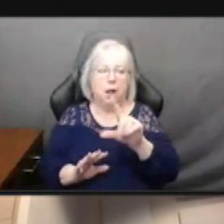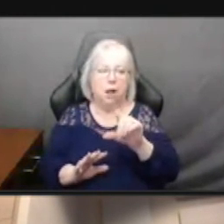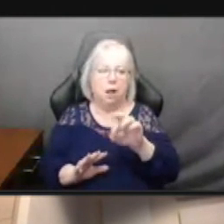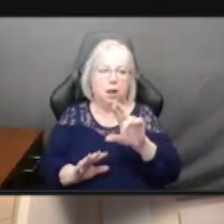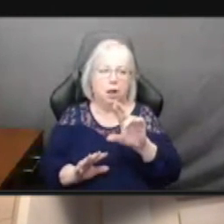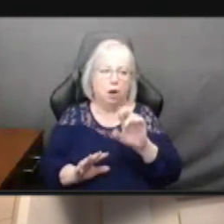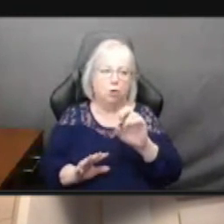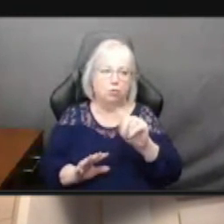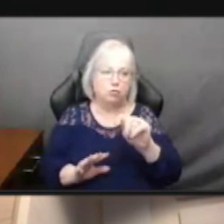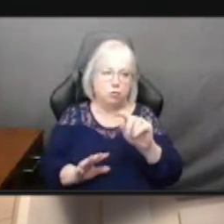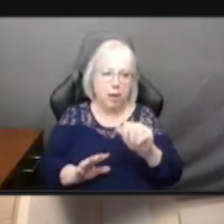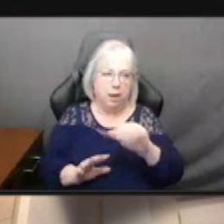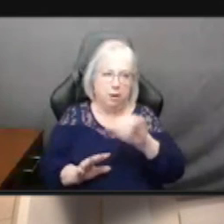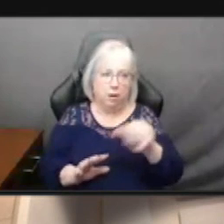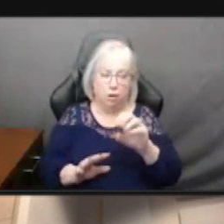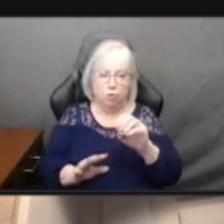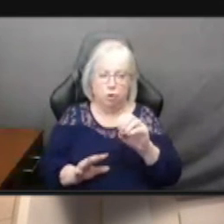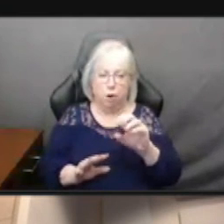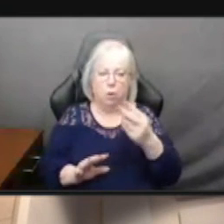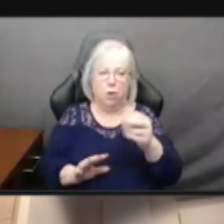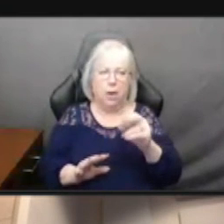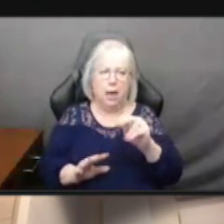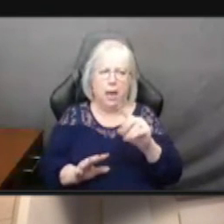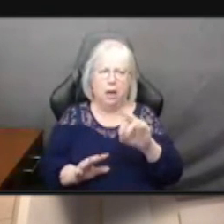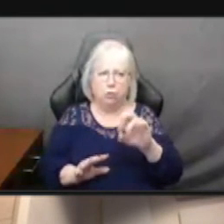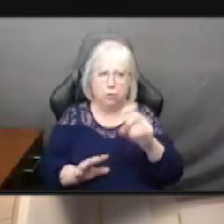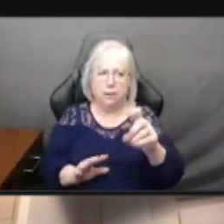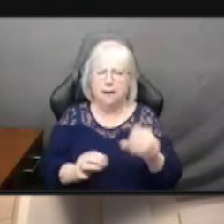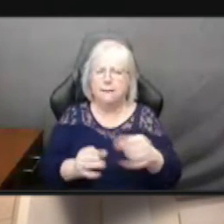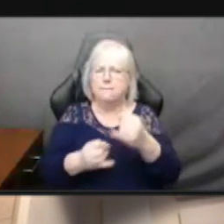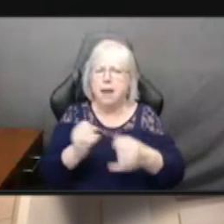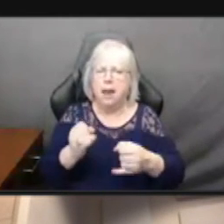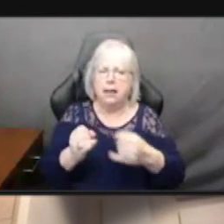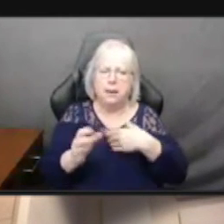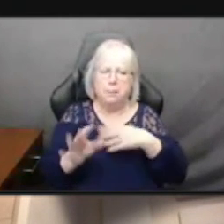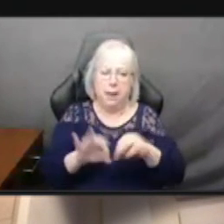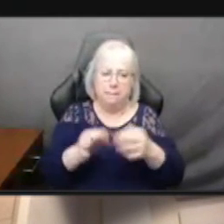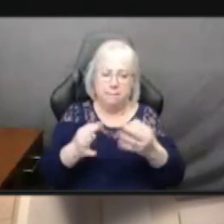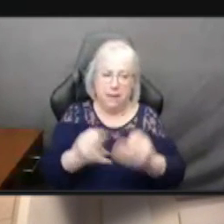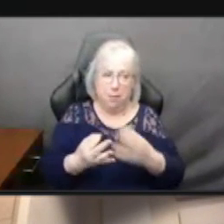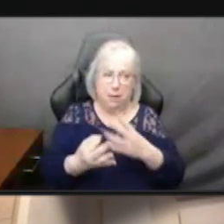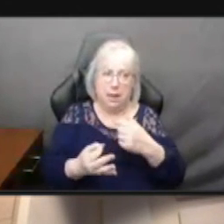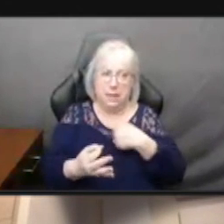And finally, my family and I appreciate